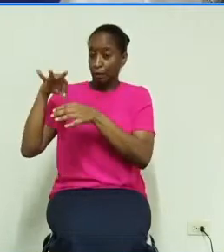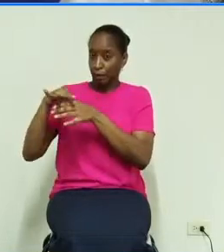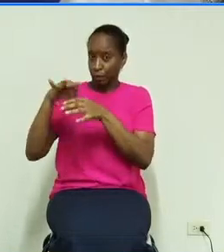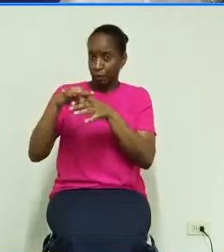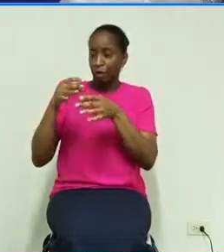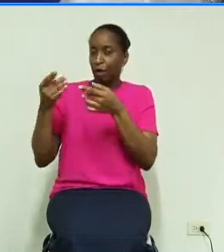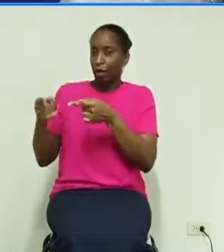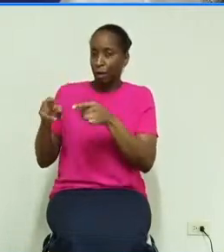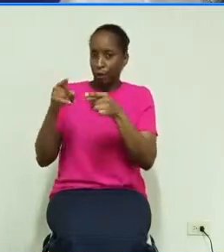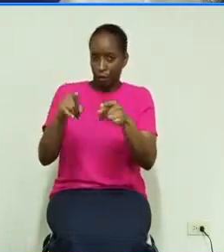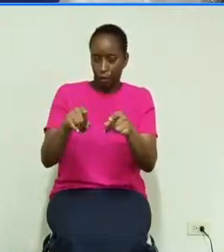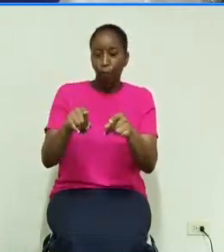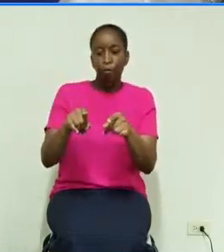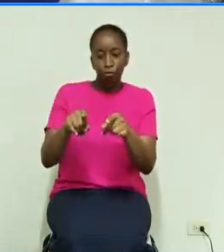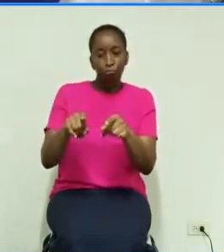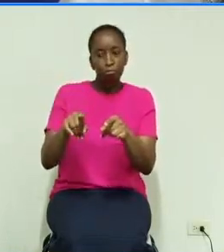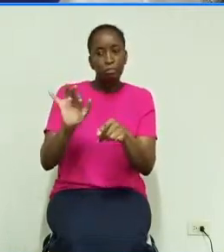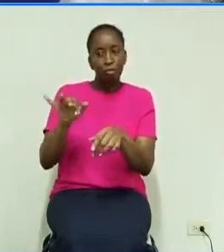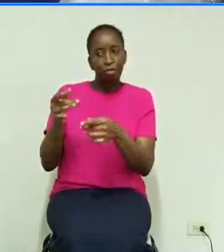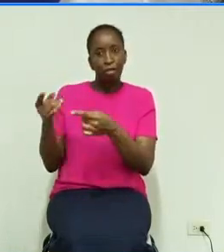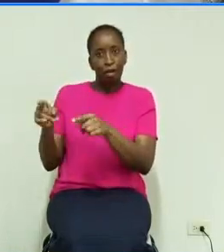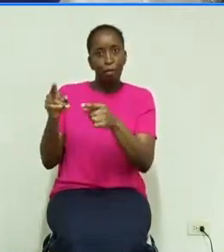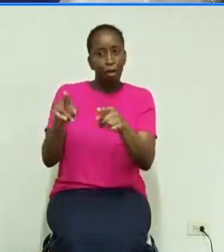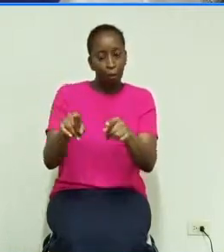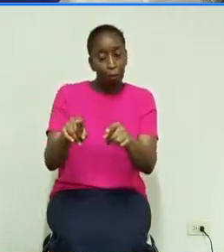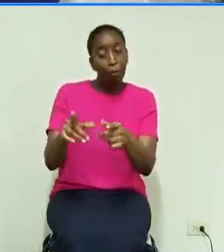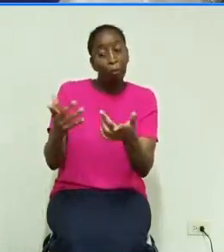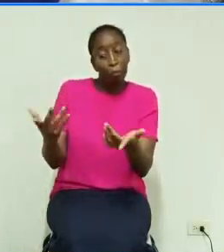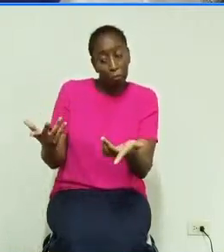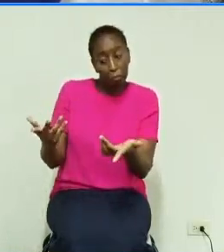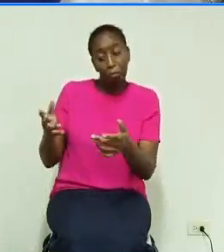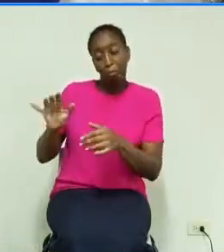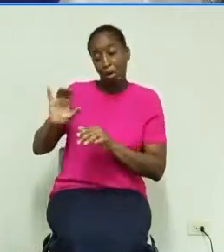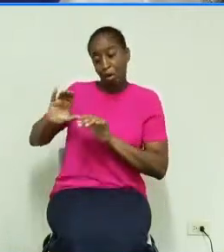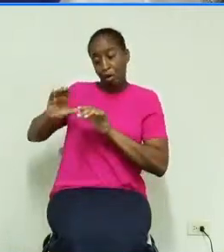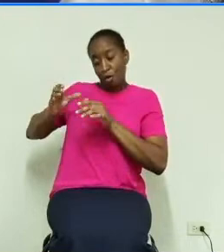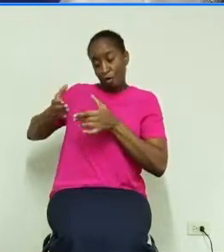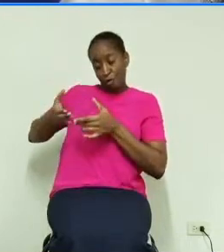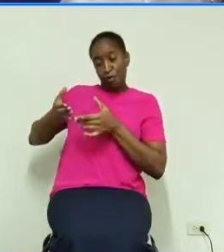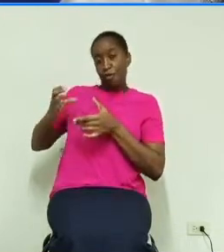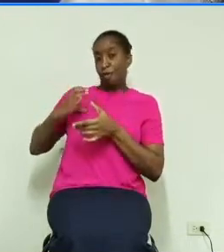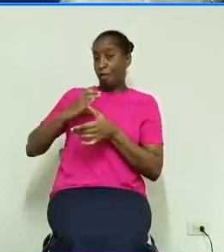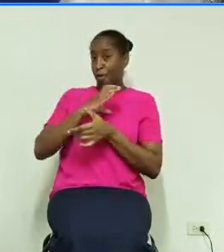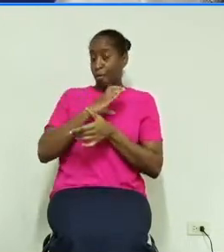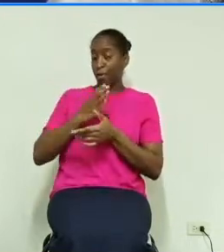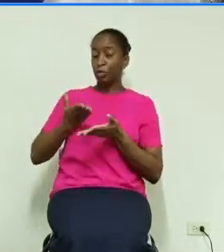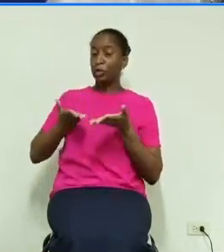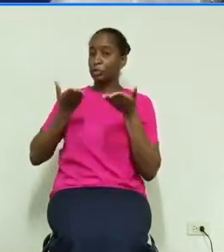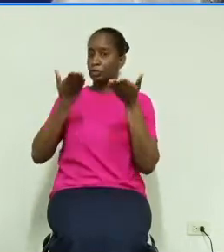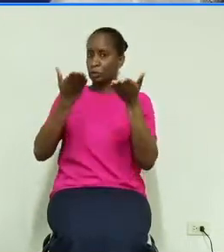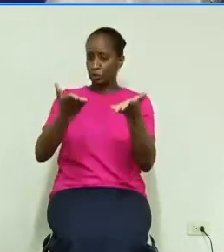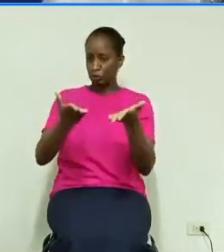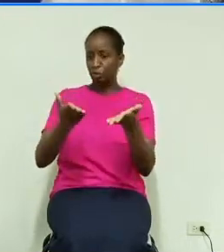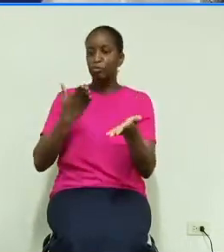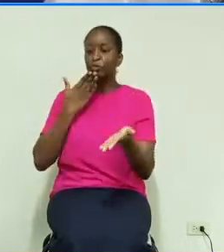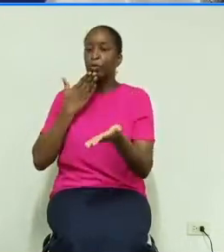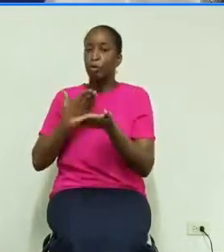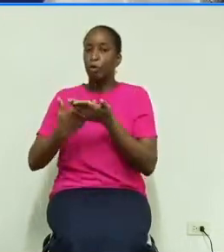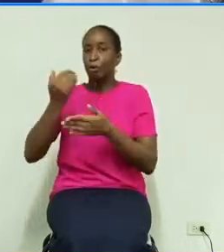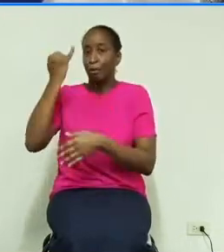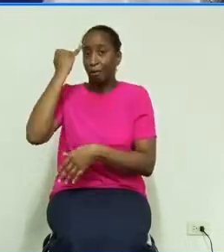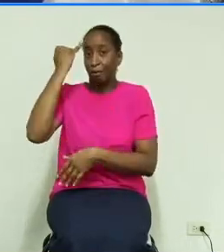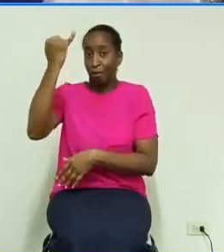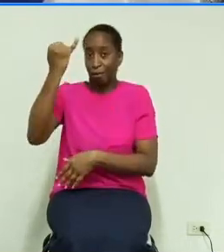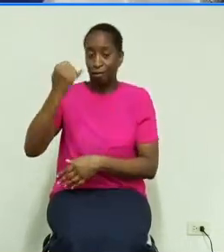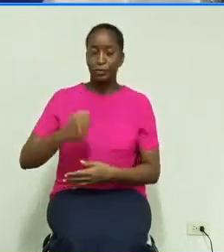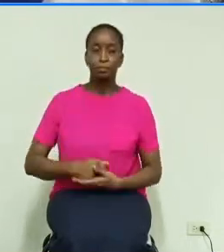And we need to act soon with it, because having occurred twice times, we cannot say it will never